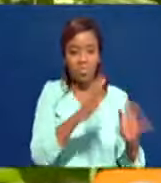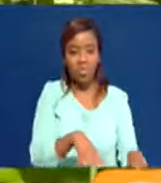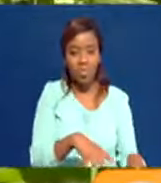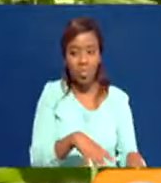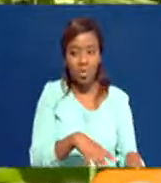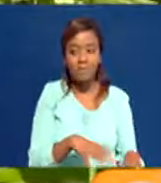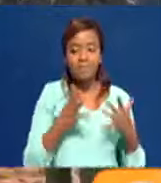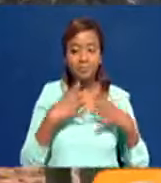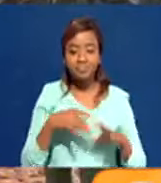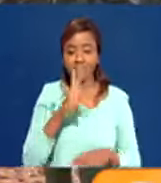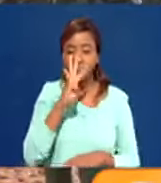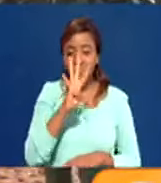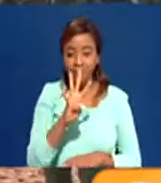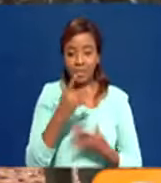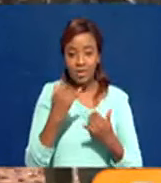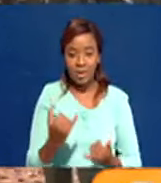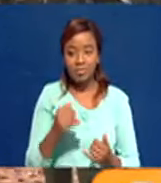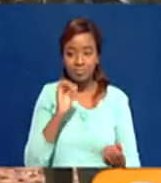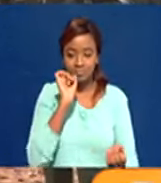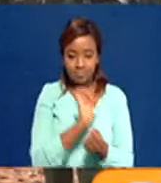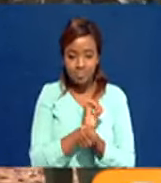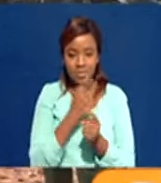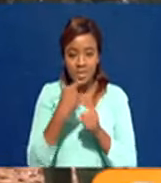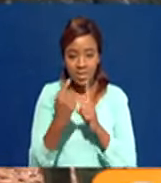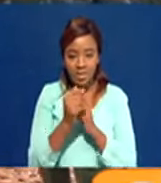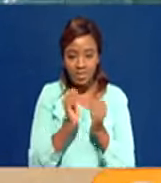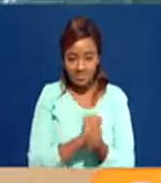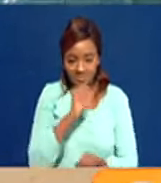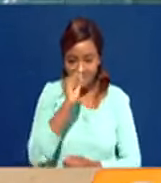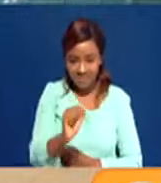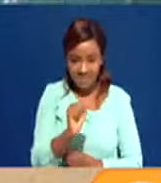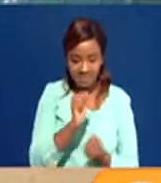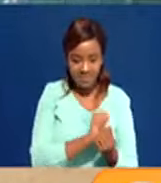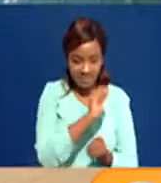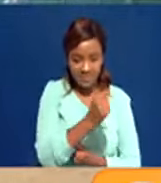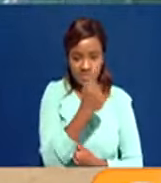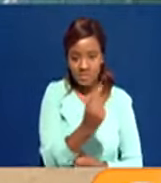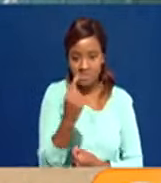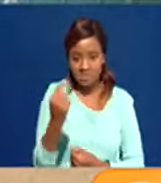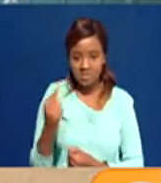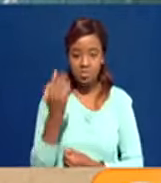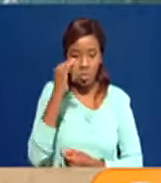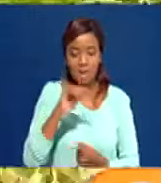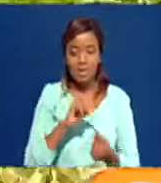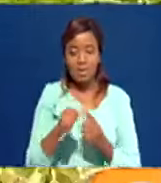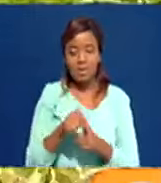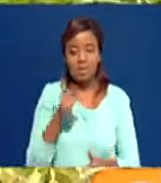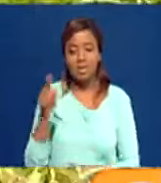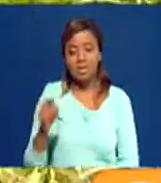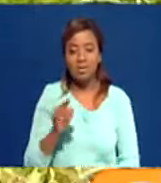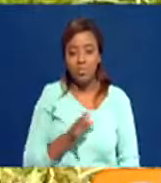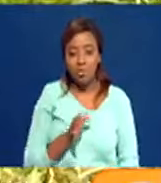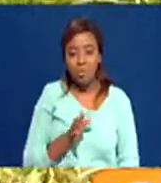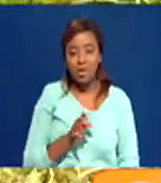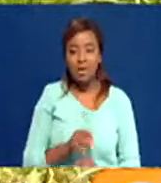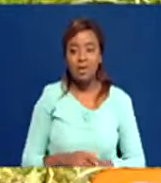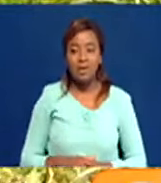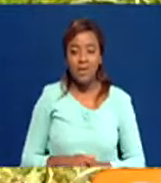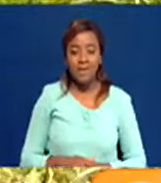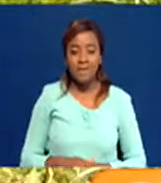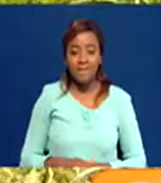Four people are currently serving 15-year jail terms each at the Kisii prison in connection with the heinous act. Before the macabre